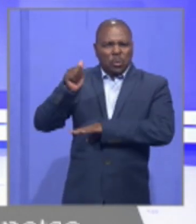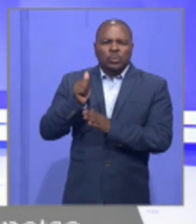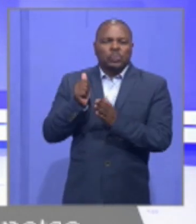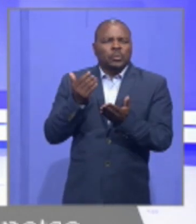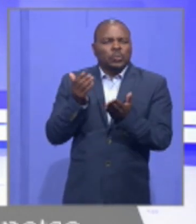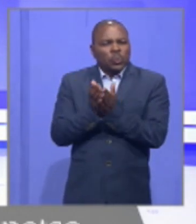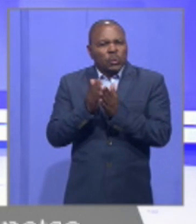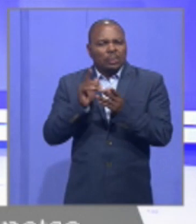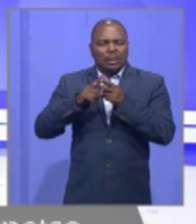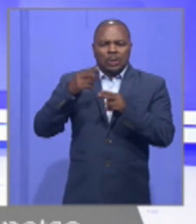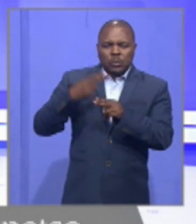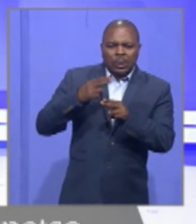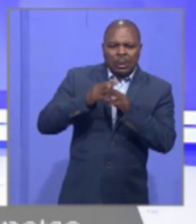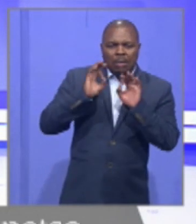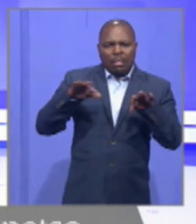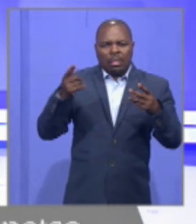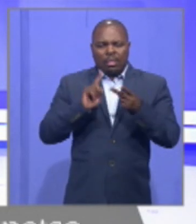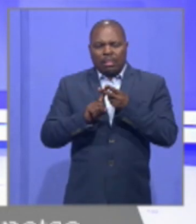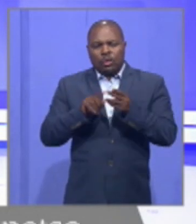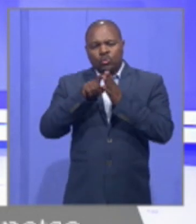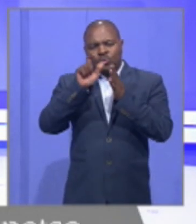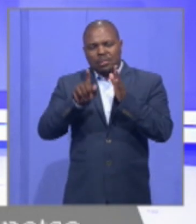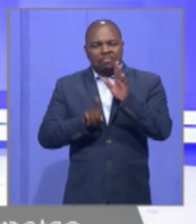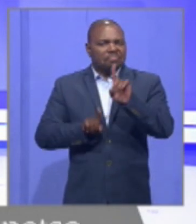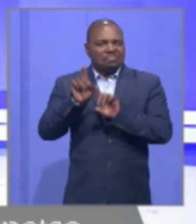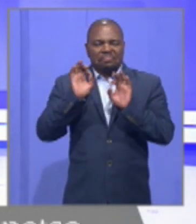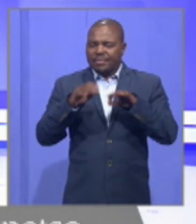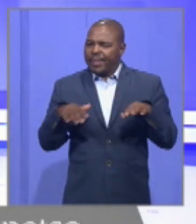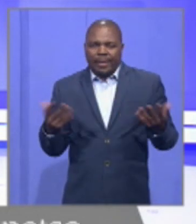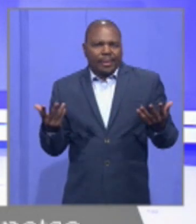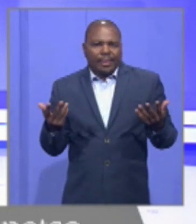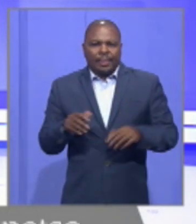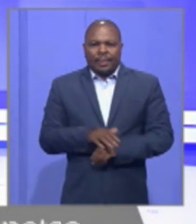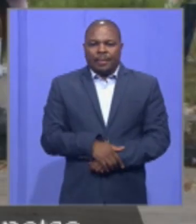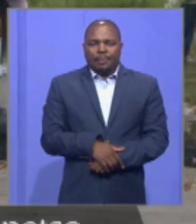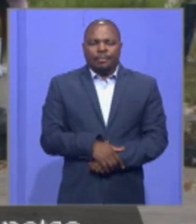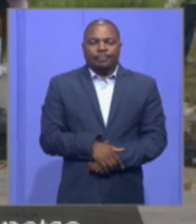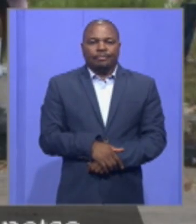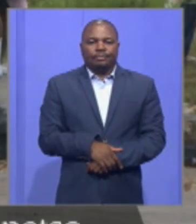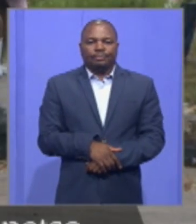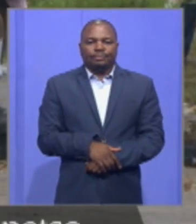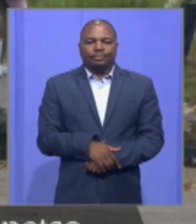matlwana boithusetso le tiragatso e bokoa ya barutwana.